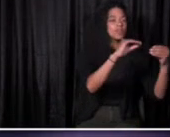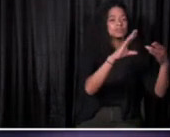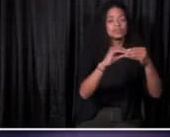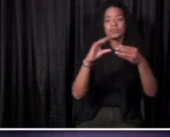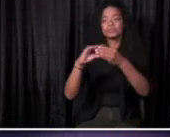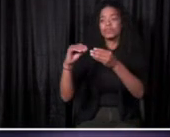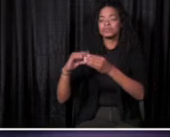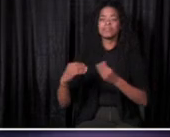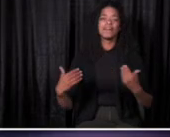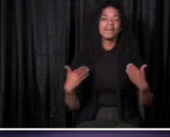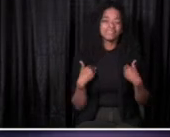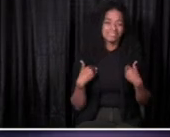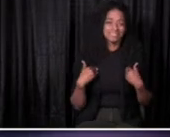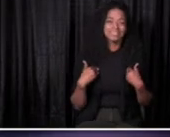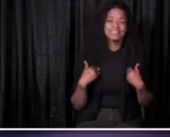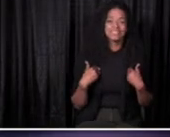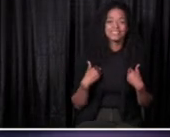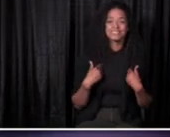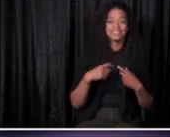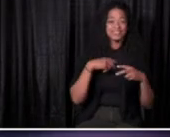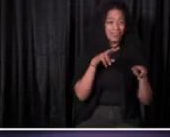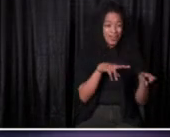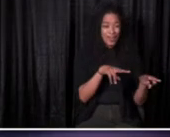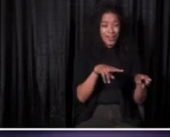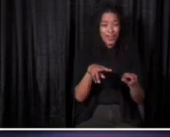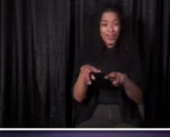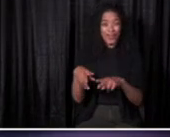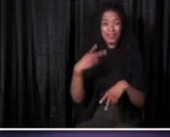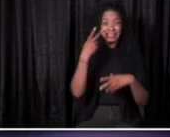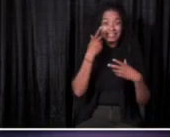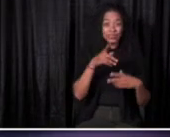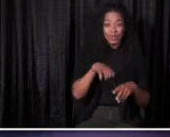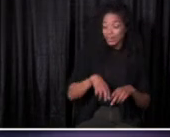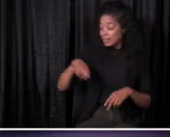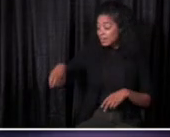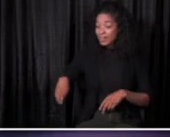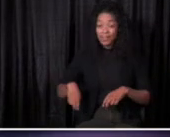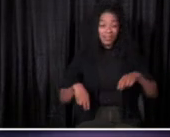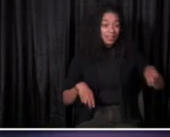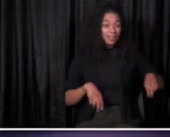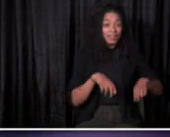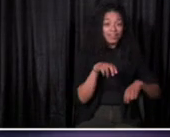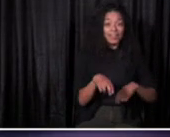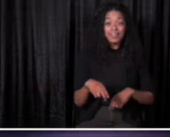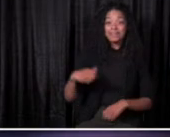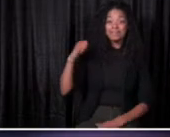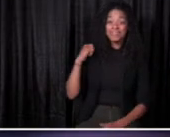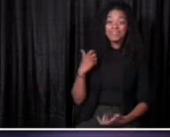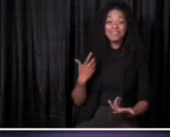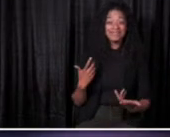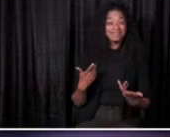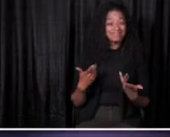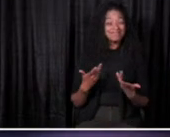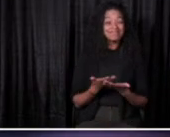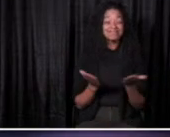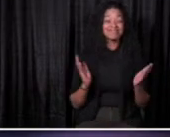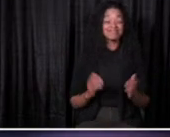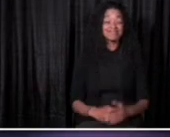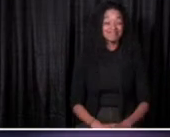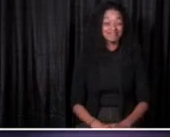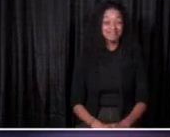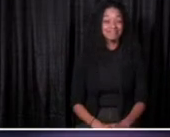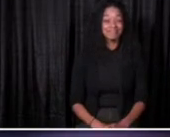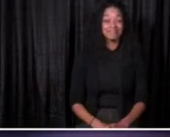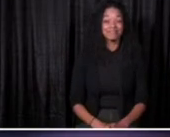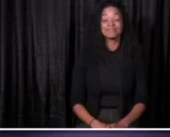Look to the right, look to the left, every one of the students. But I want to tell you the stories of